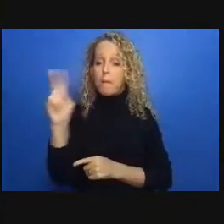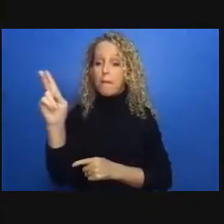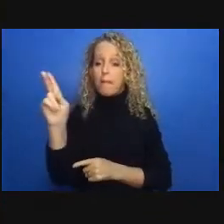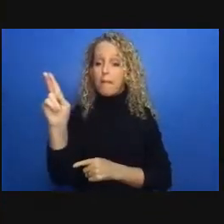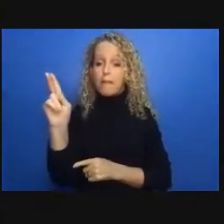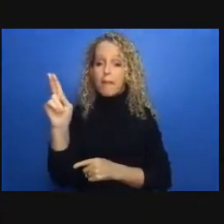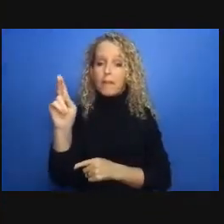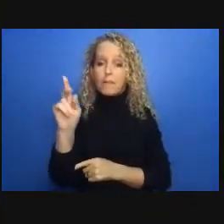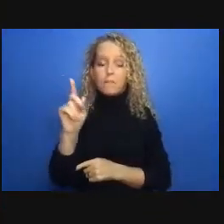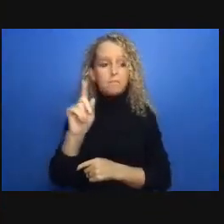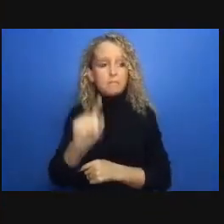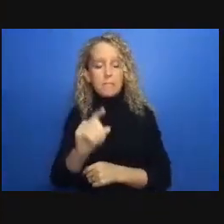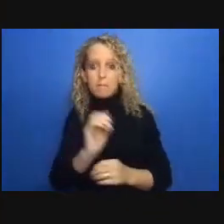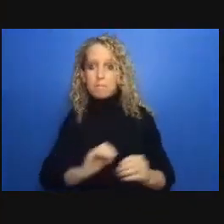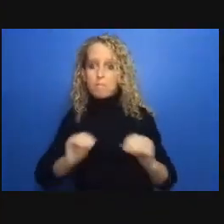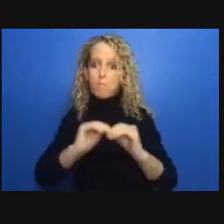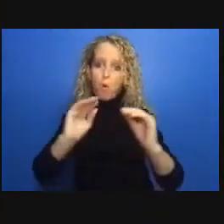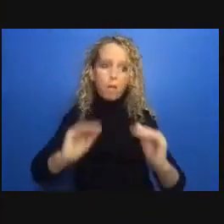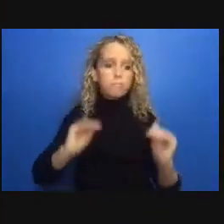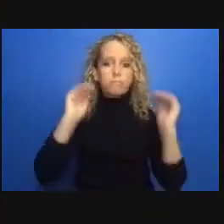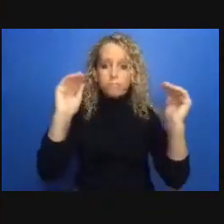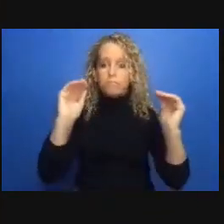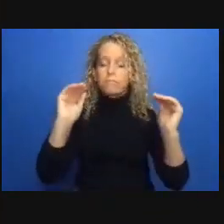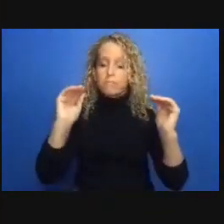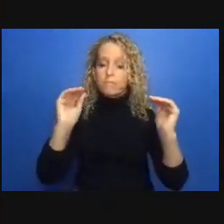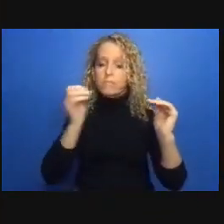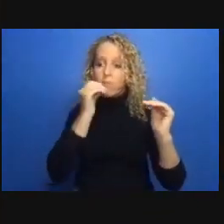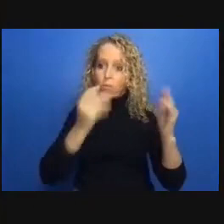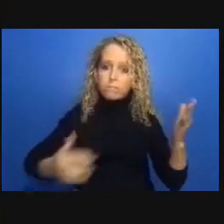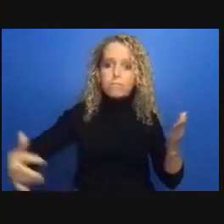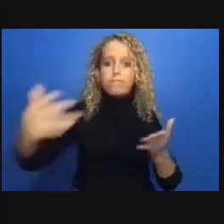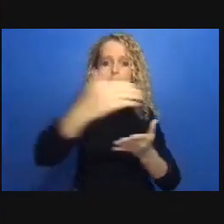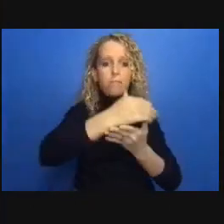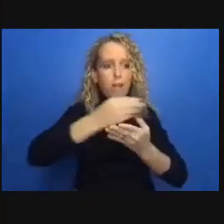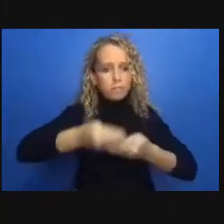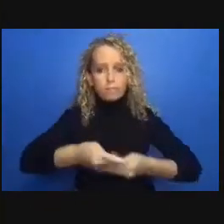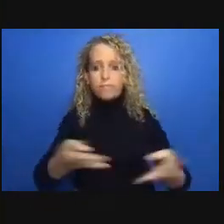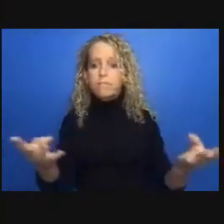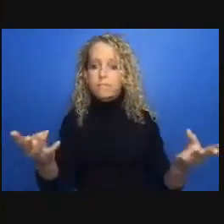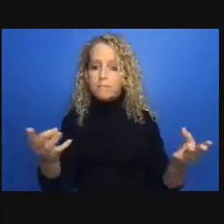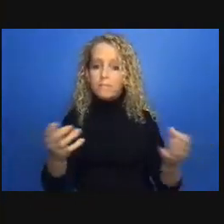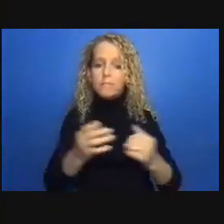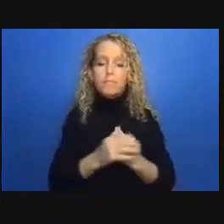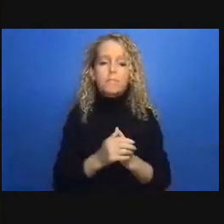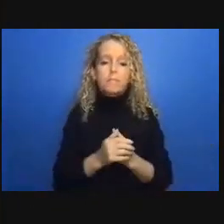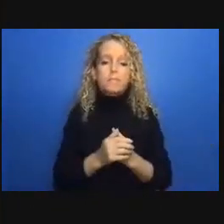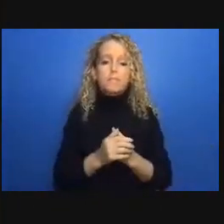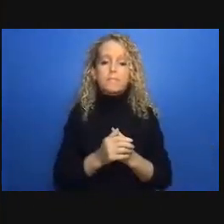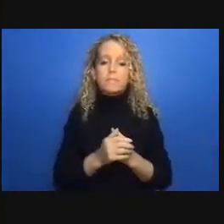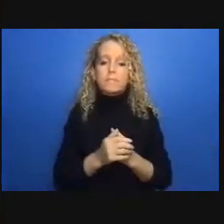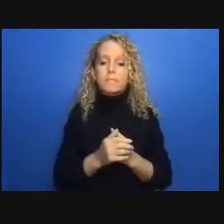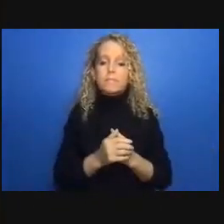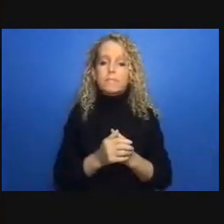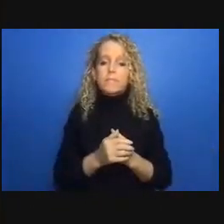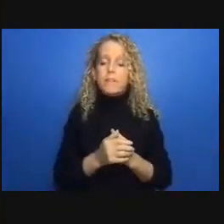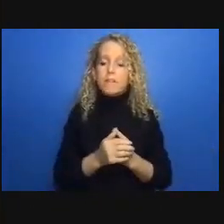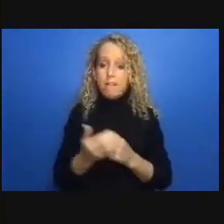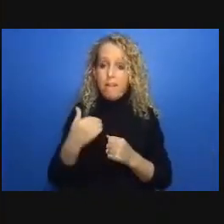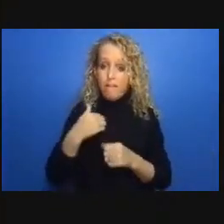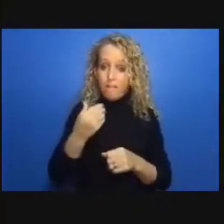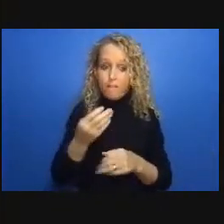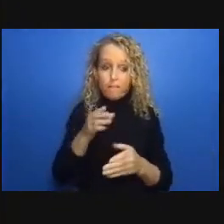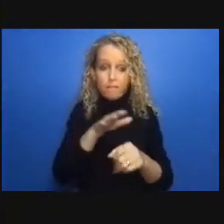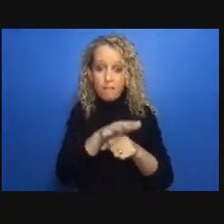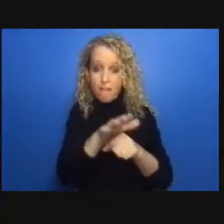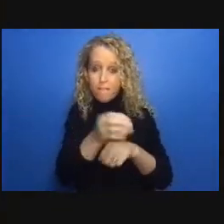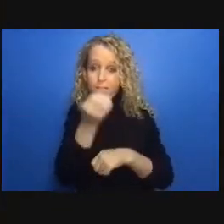step up, and not only are the issues around the ability to have enough food, but also to reach the people that need